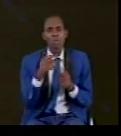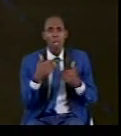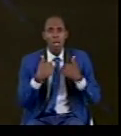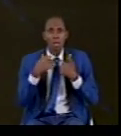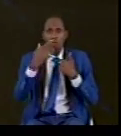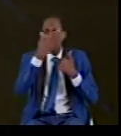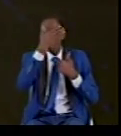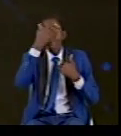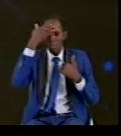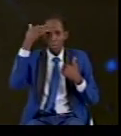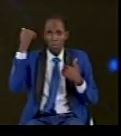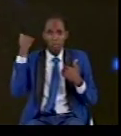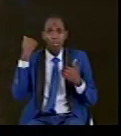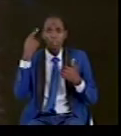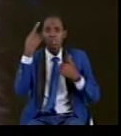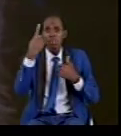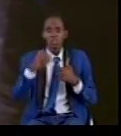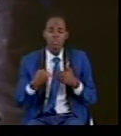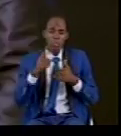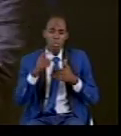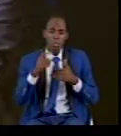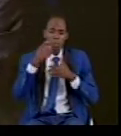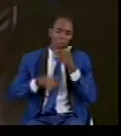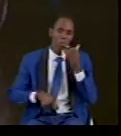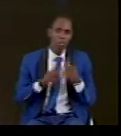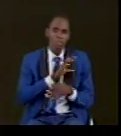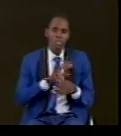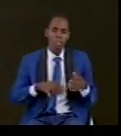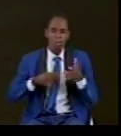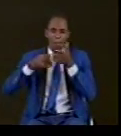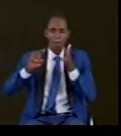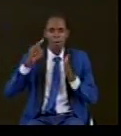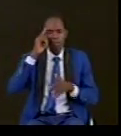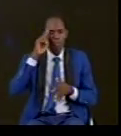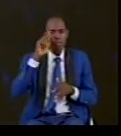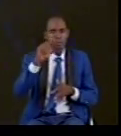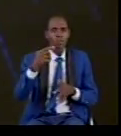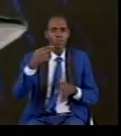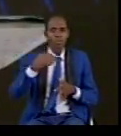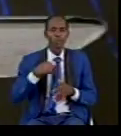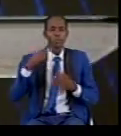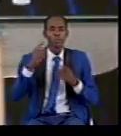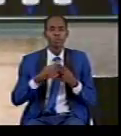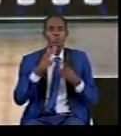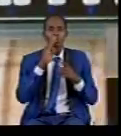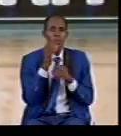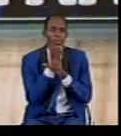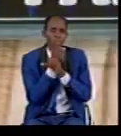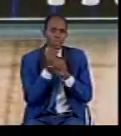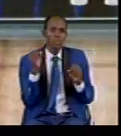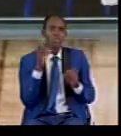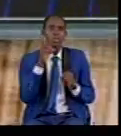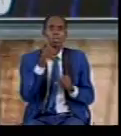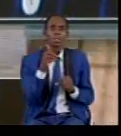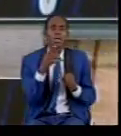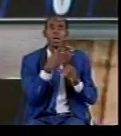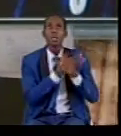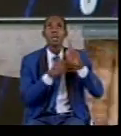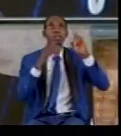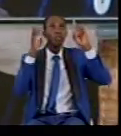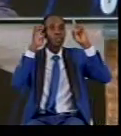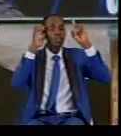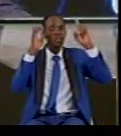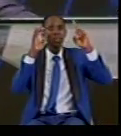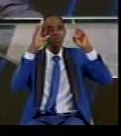the price Christ paid for you? For you to get saved, and then he sends you on an errand,